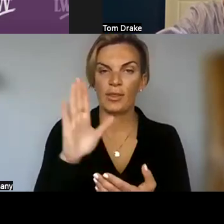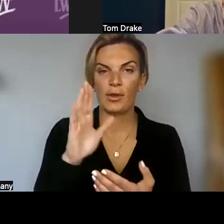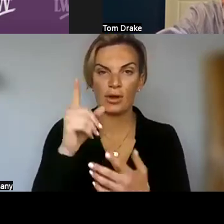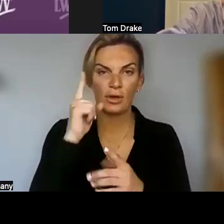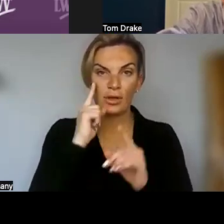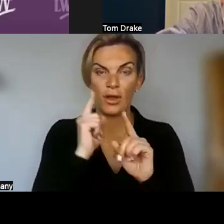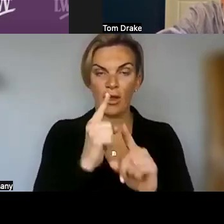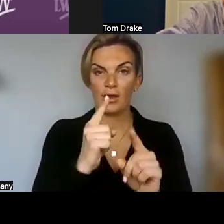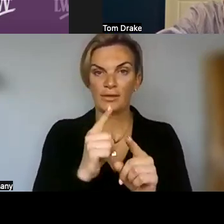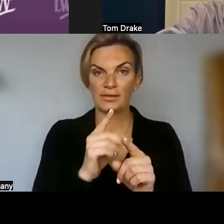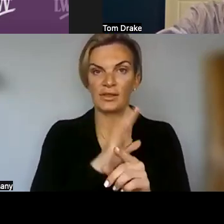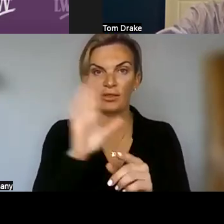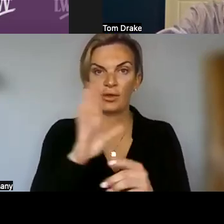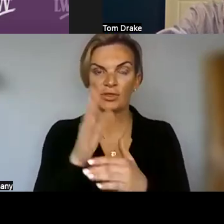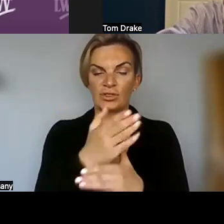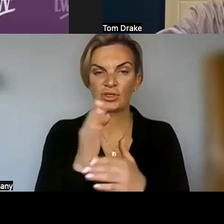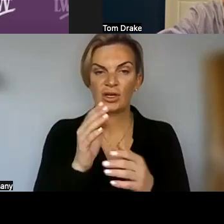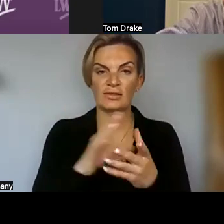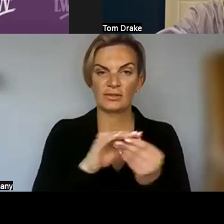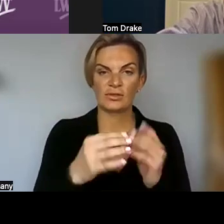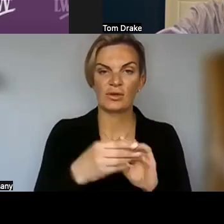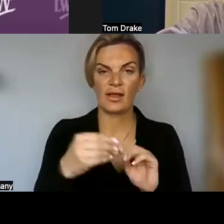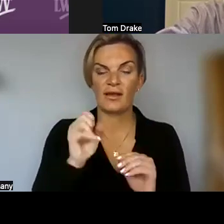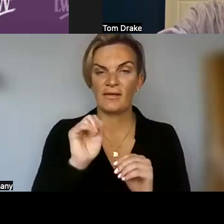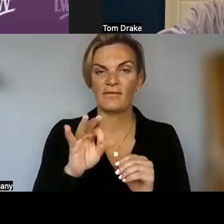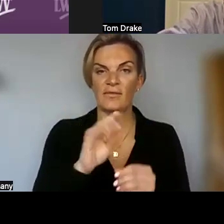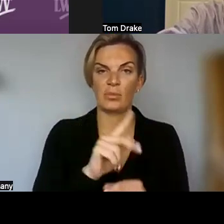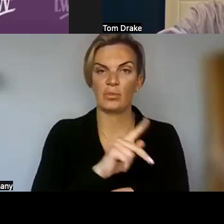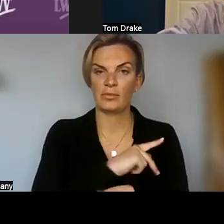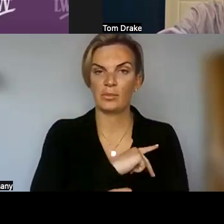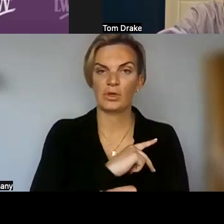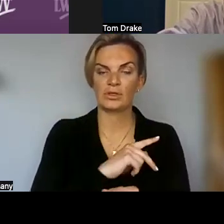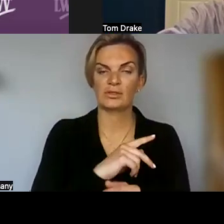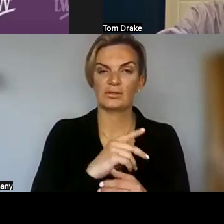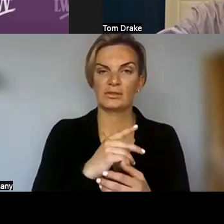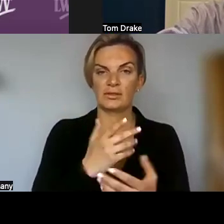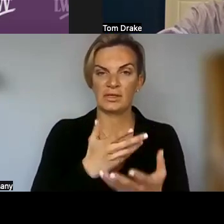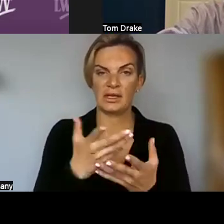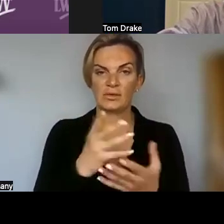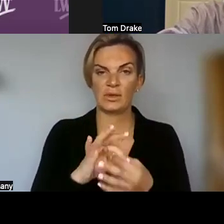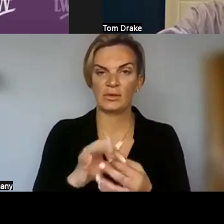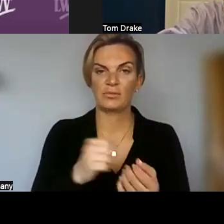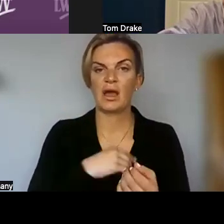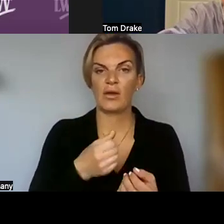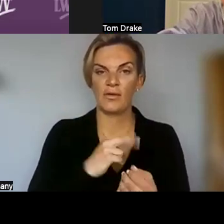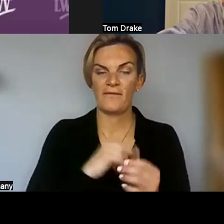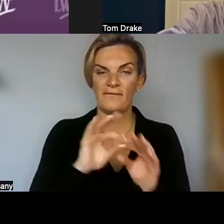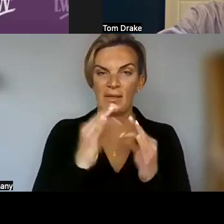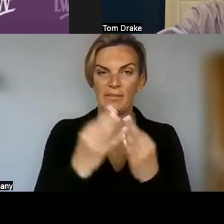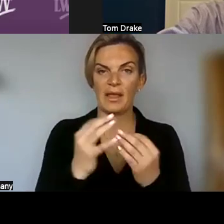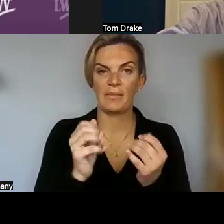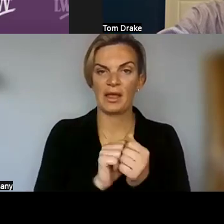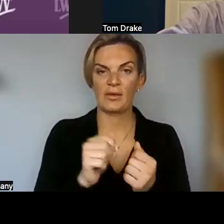initiative, and shared stories of personal nature with them relating to my own family. And I've met with members